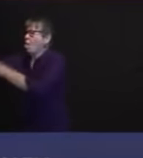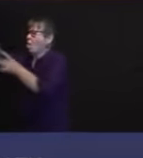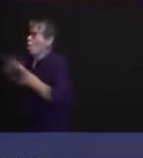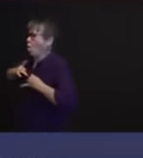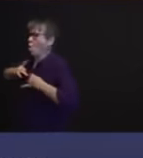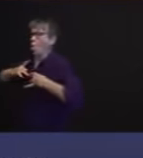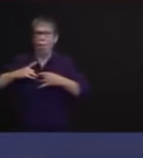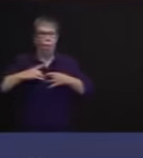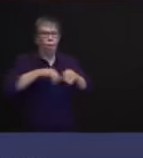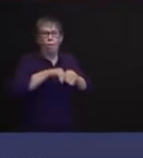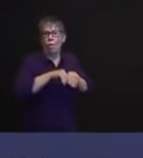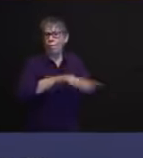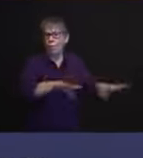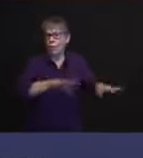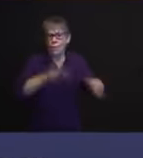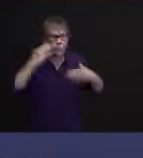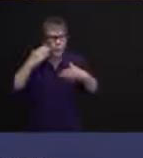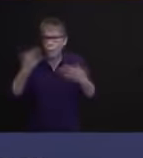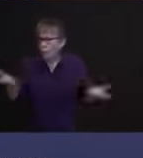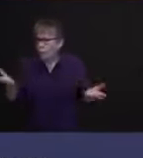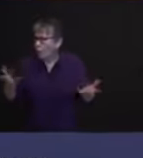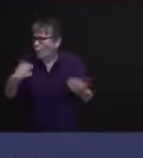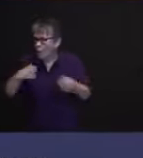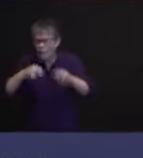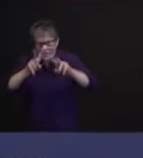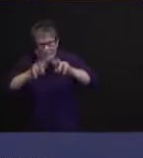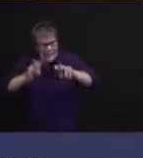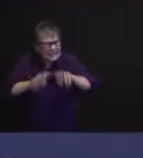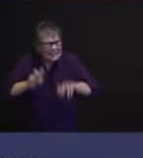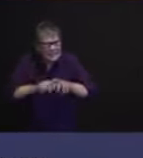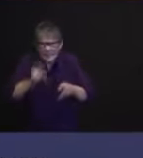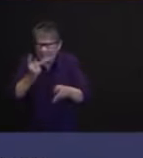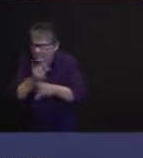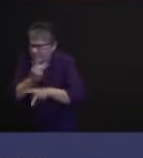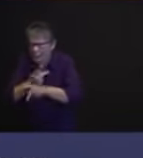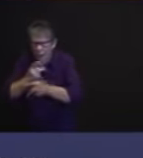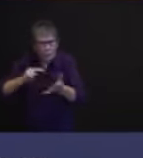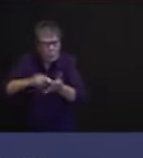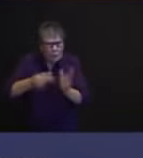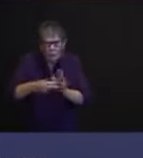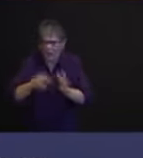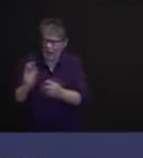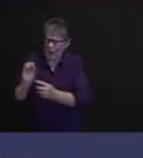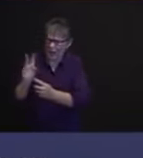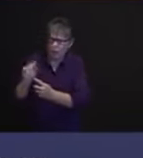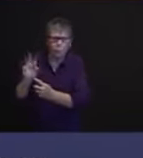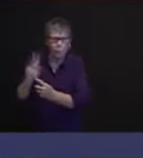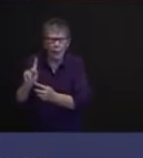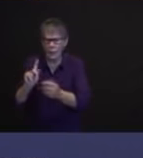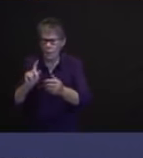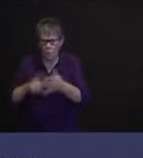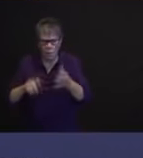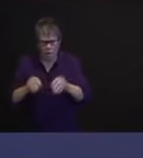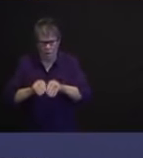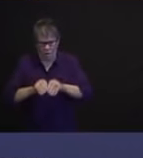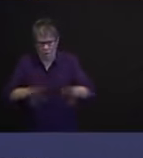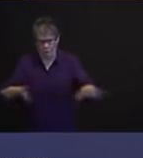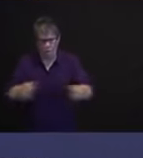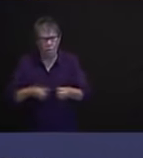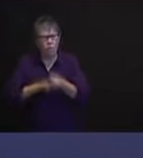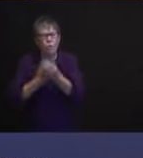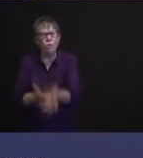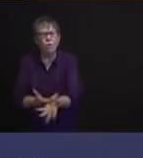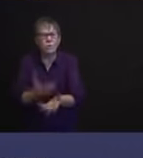Thank you, Ed. Dustin, I'm not aware of the National Guard being deployed at the veterans' homes. If I'm wrong about that, we will get back to you. And